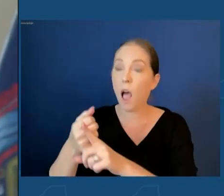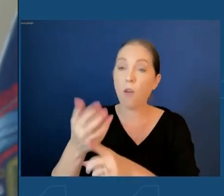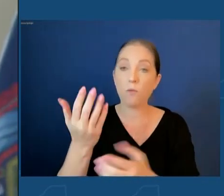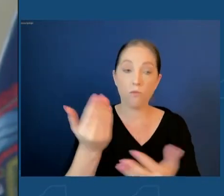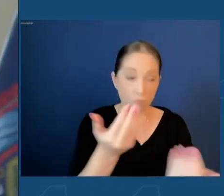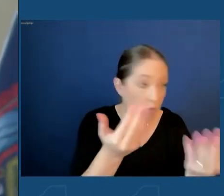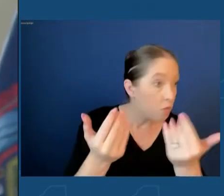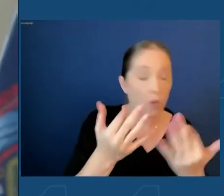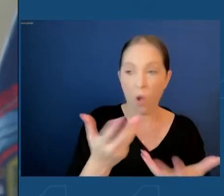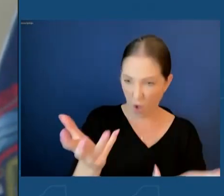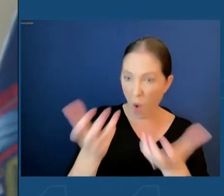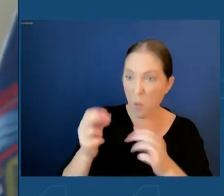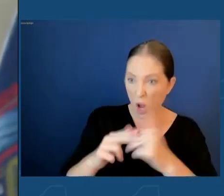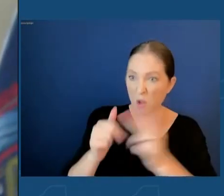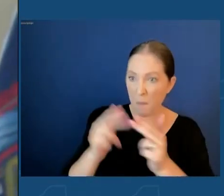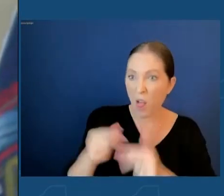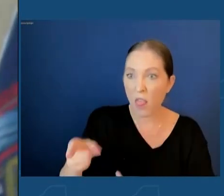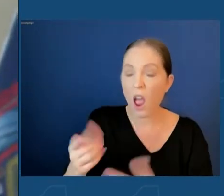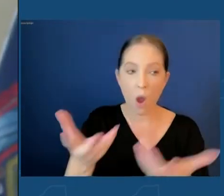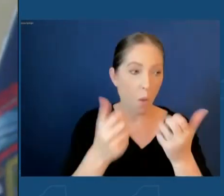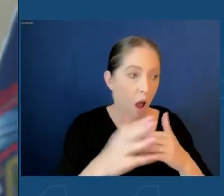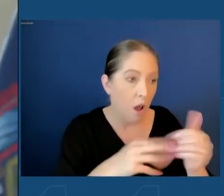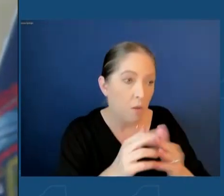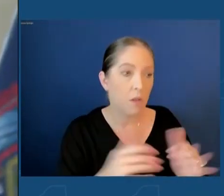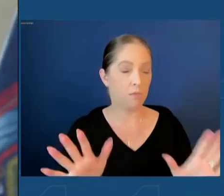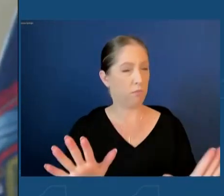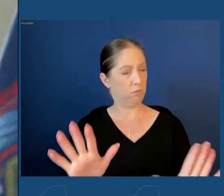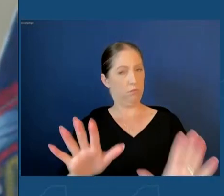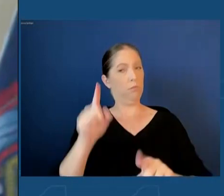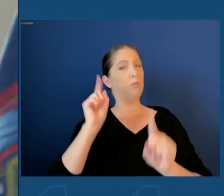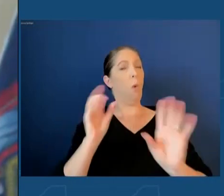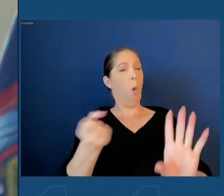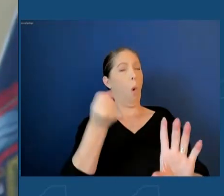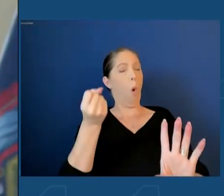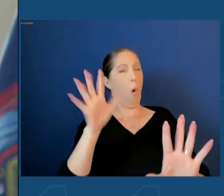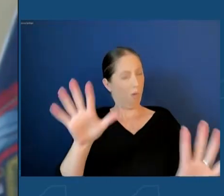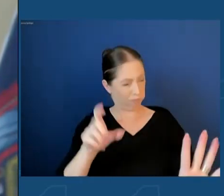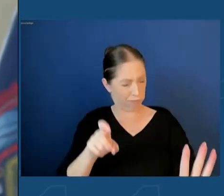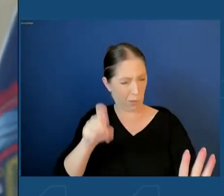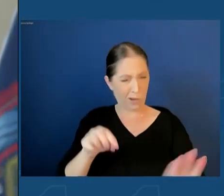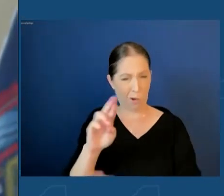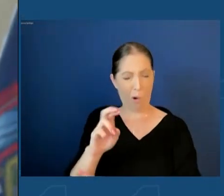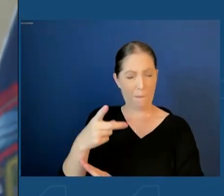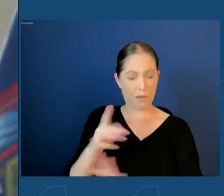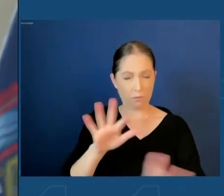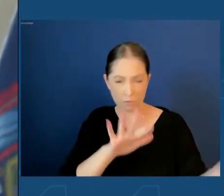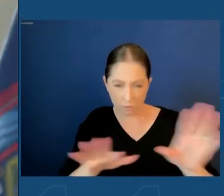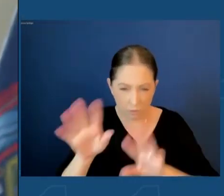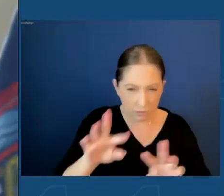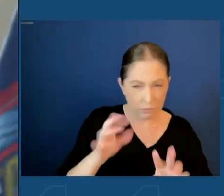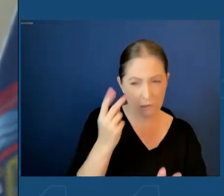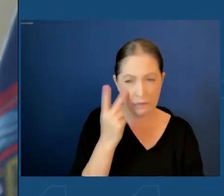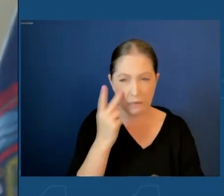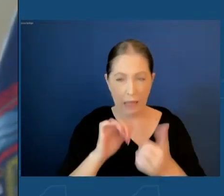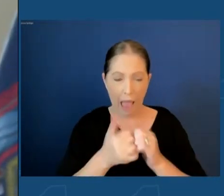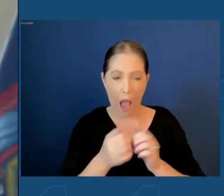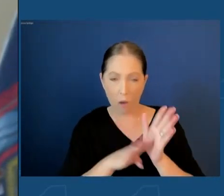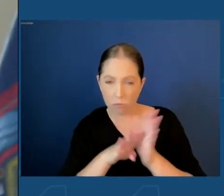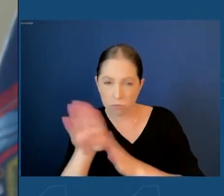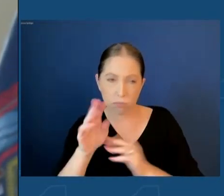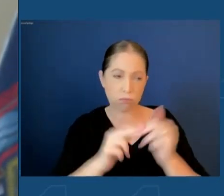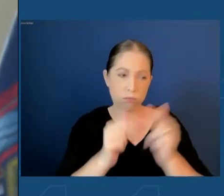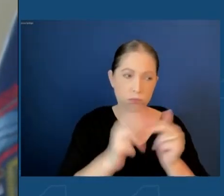like, wait a minute, let's put an RFP out, let's look at it and look how we can expand this property, just because of the excitement of one